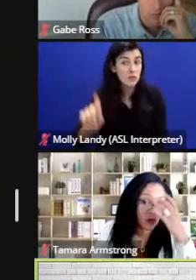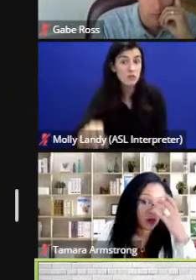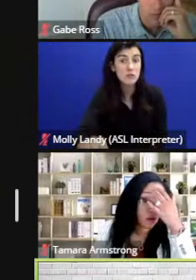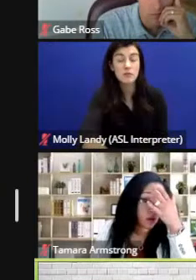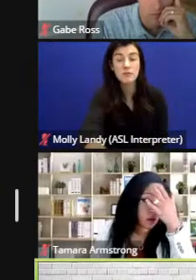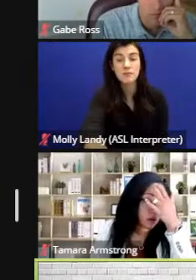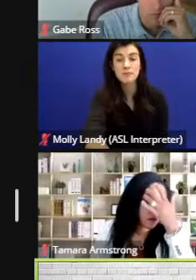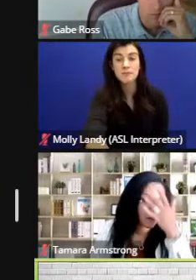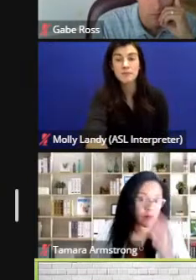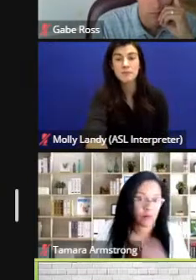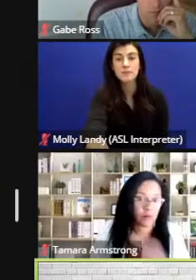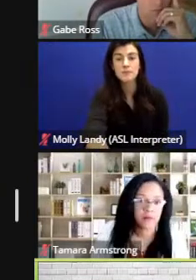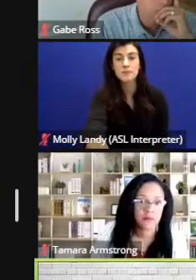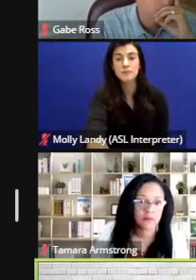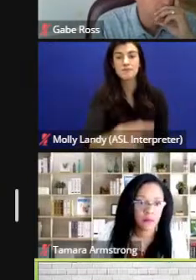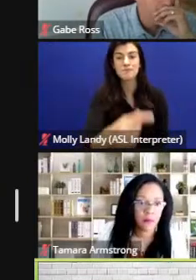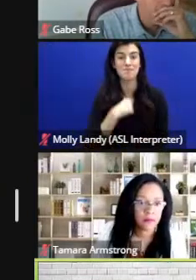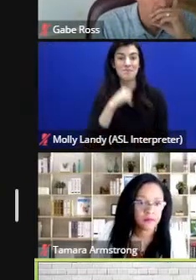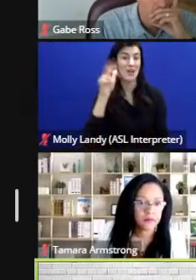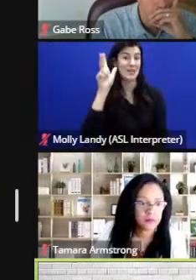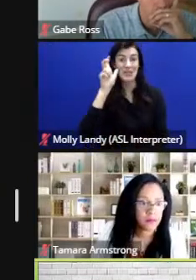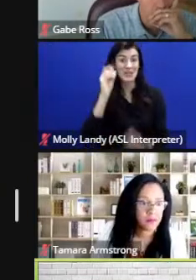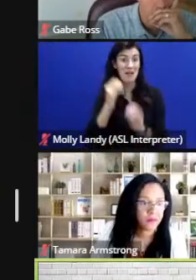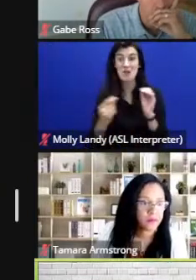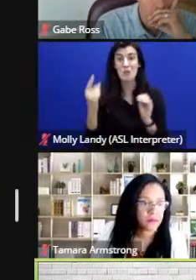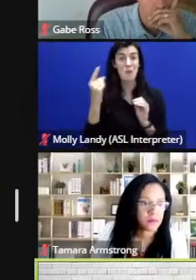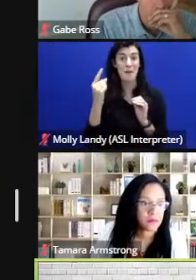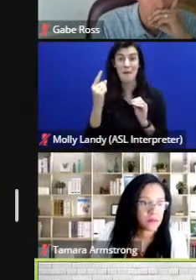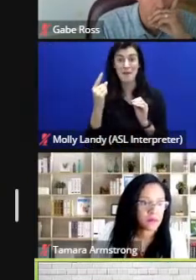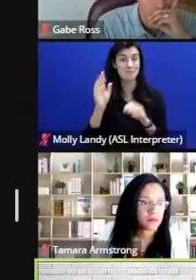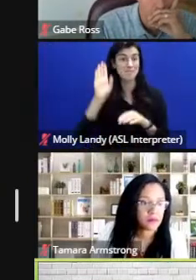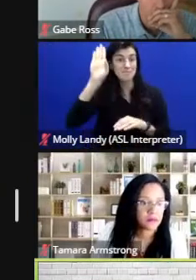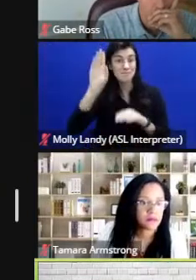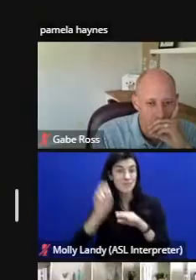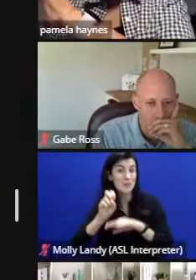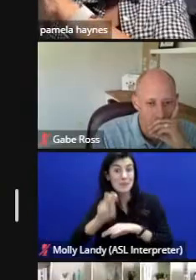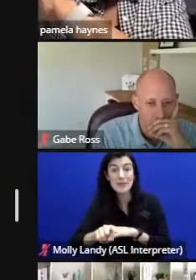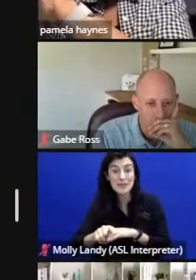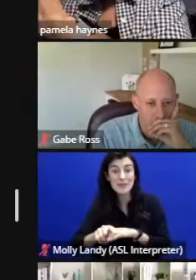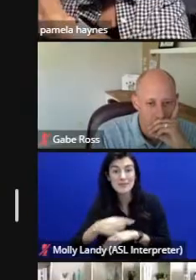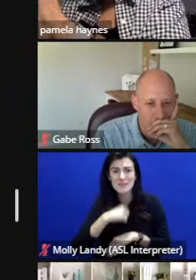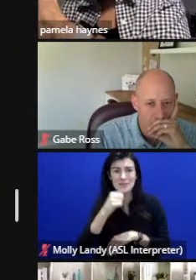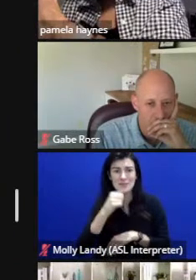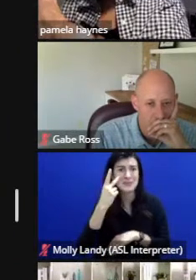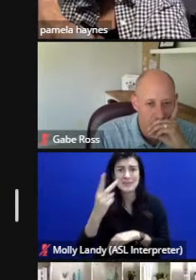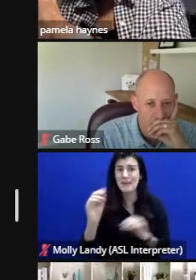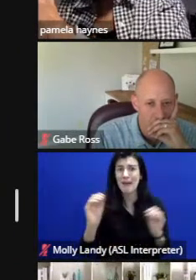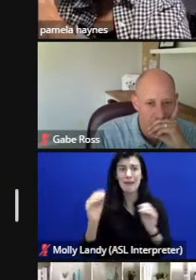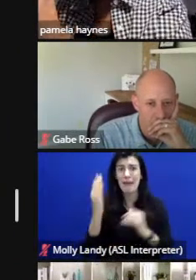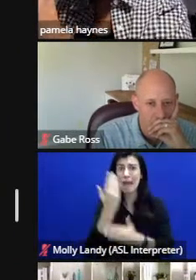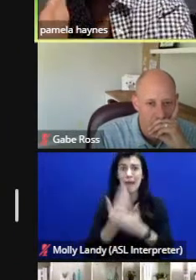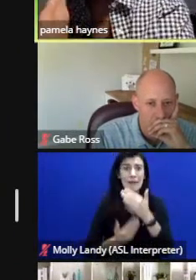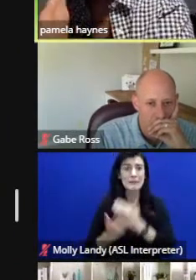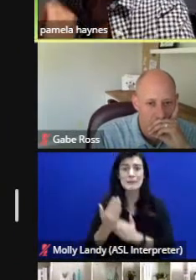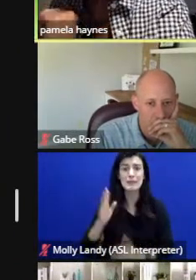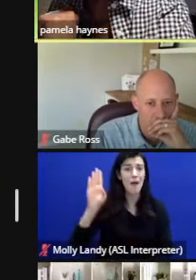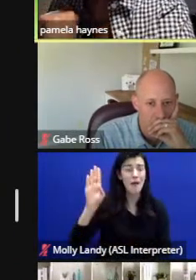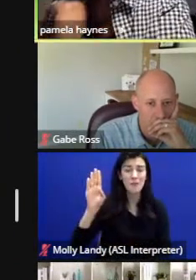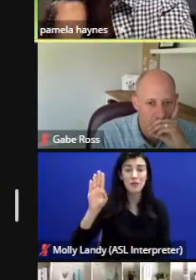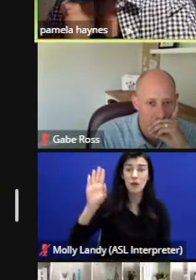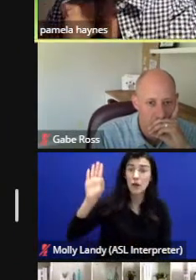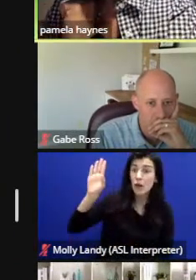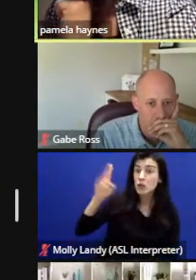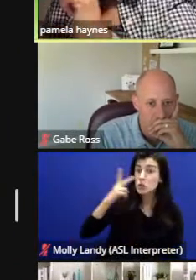I'm not hearing anyone jump in. I'm not seeing hands up. Do you see